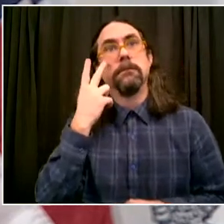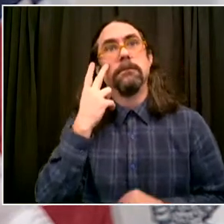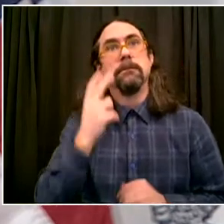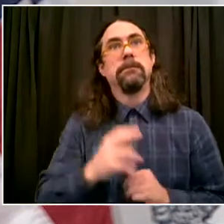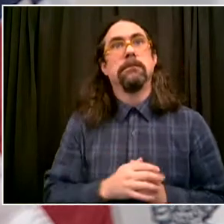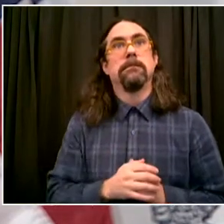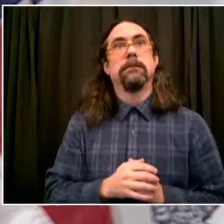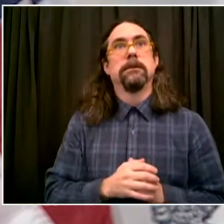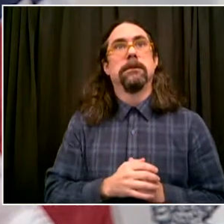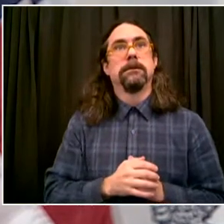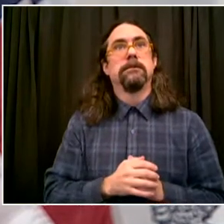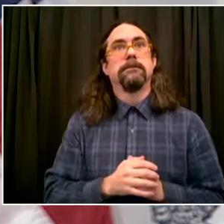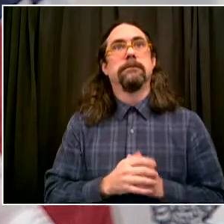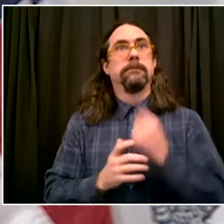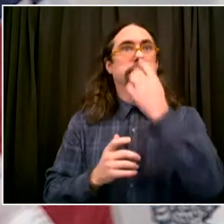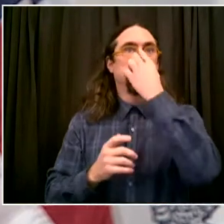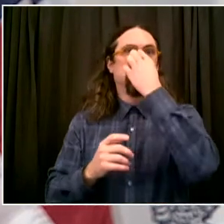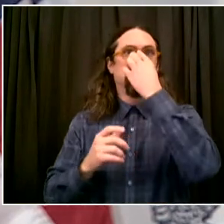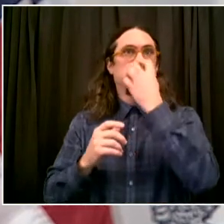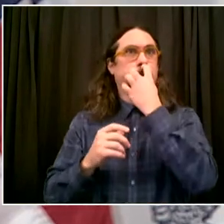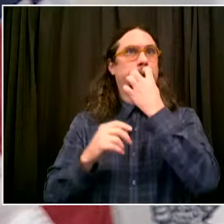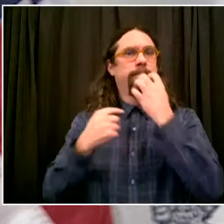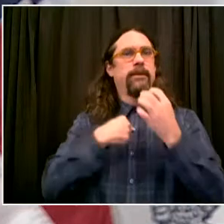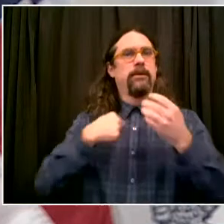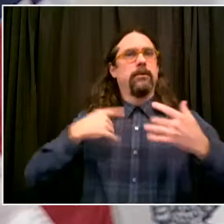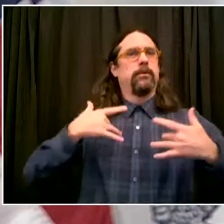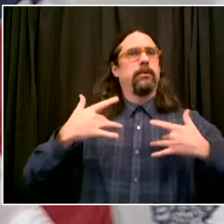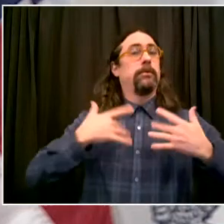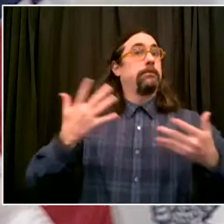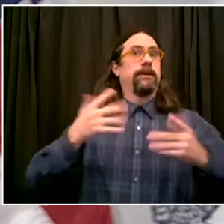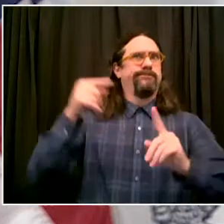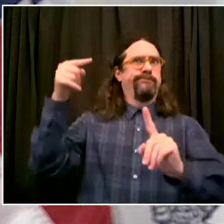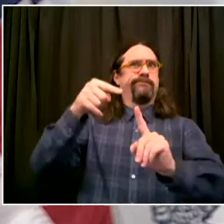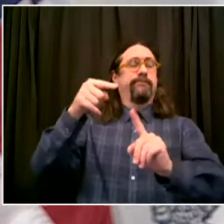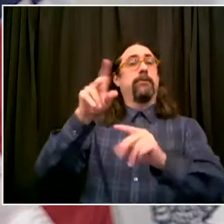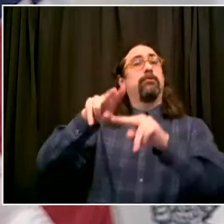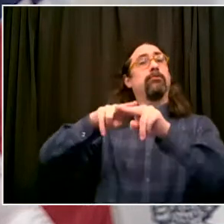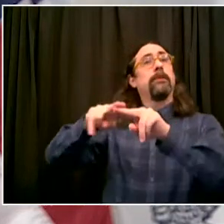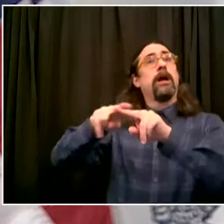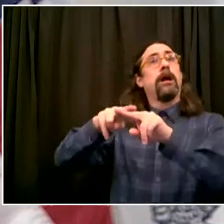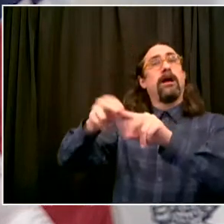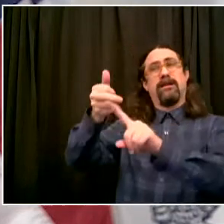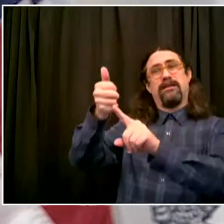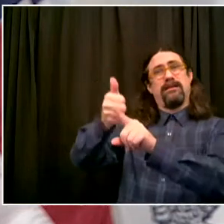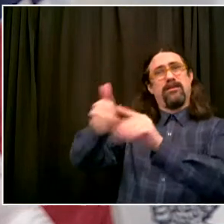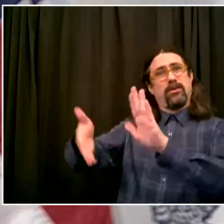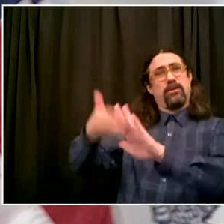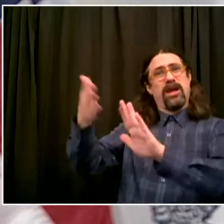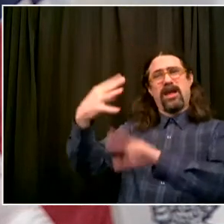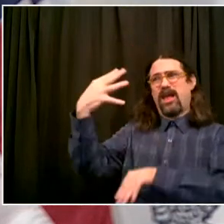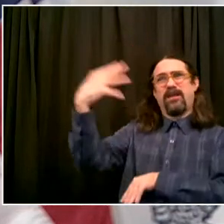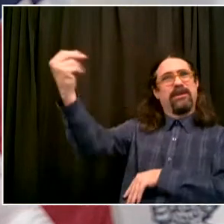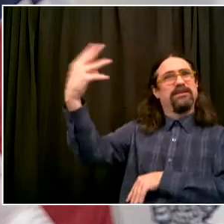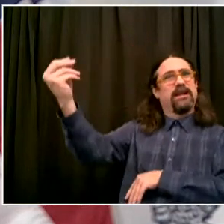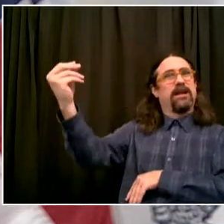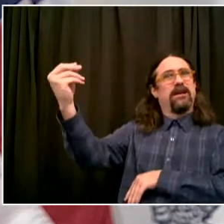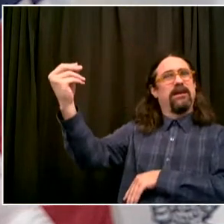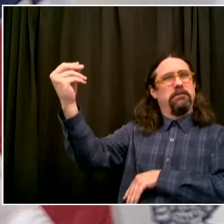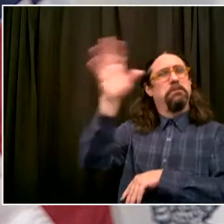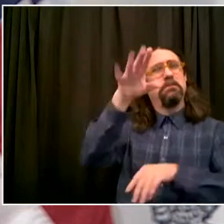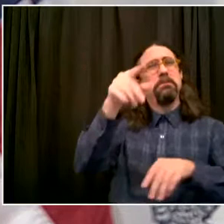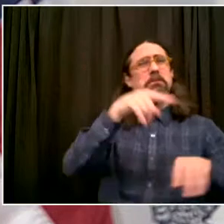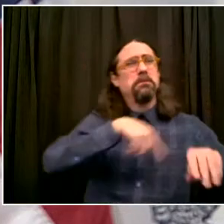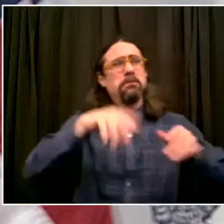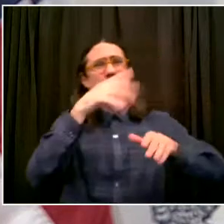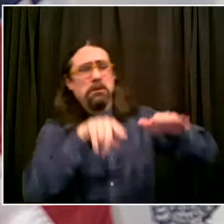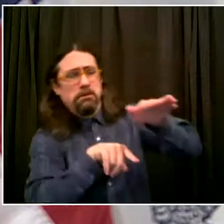thing we want to do is see all the trains stranded up there. So a lot of times the MTA has decided just to focus on the underground service when